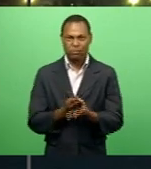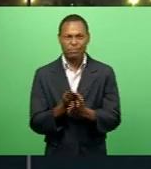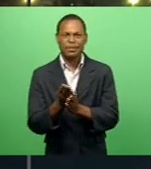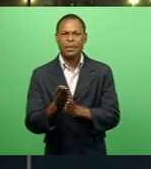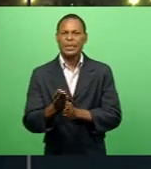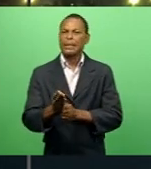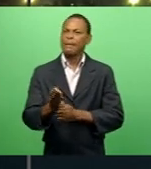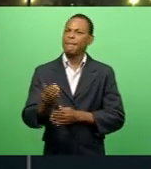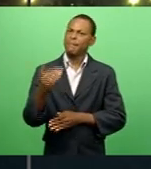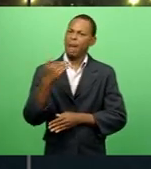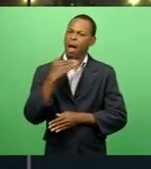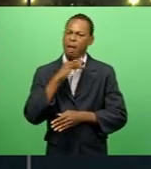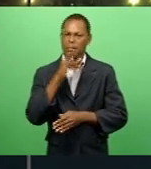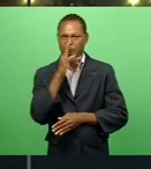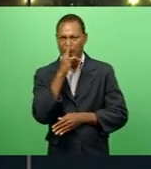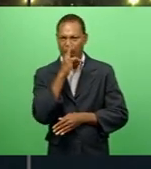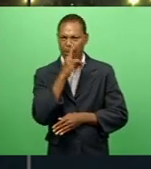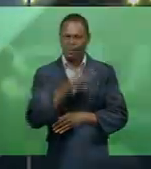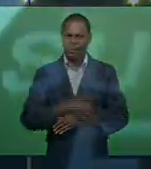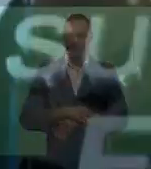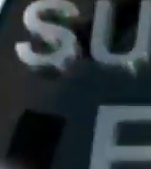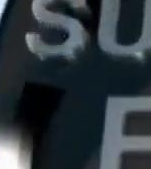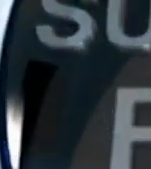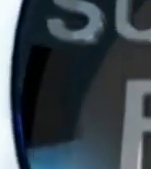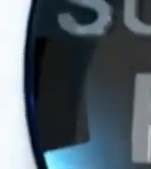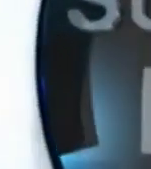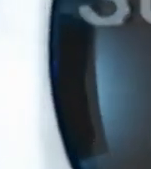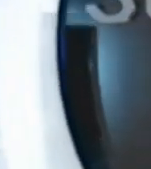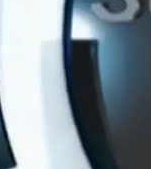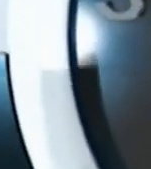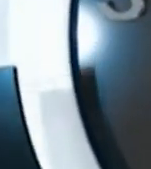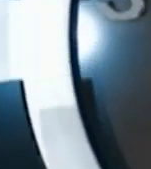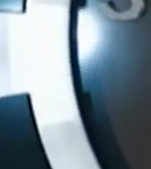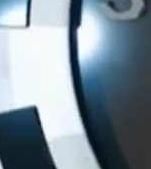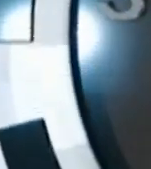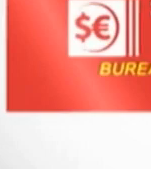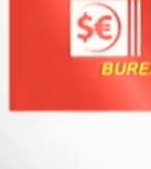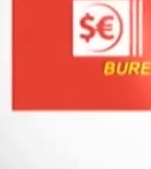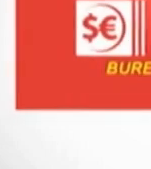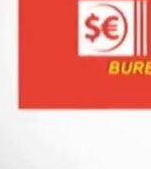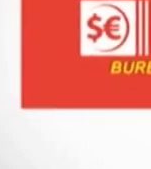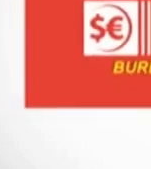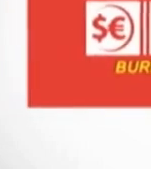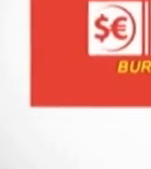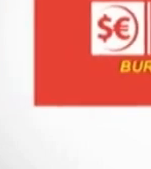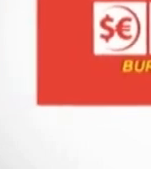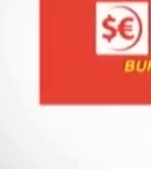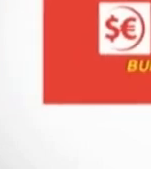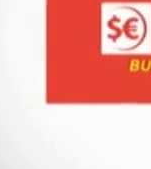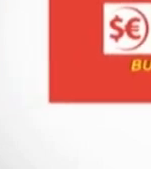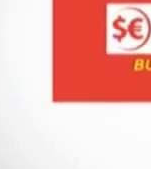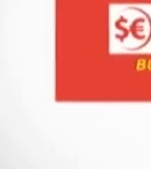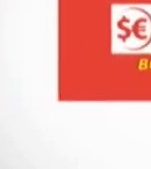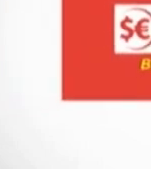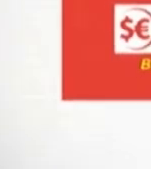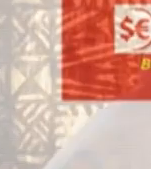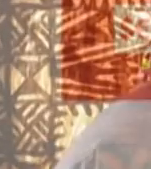island. Kelly Bavala reports.